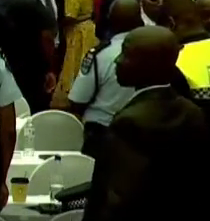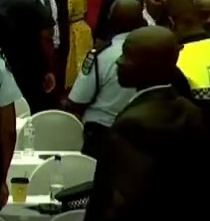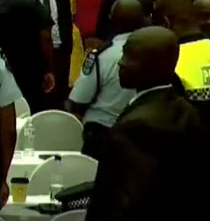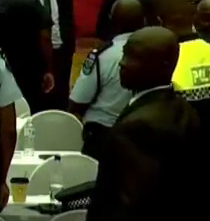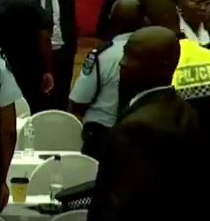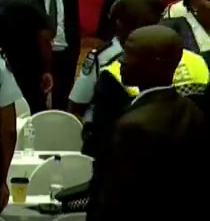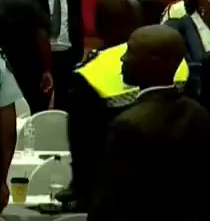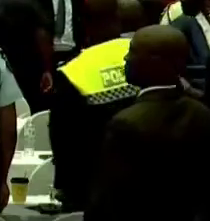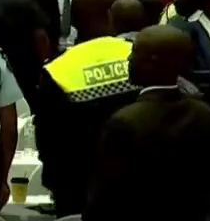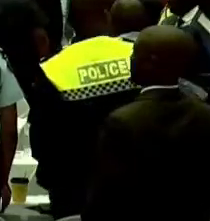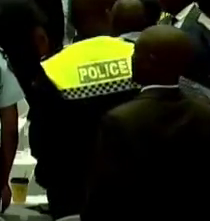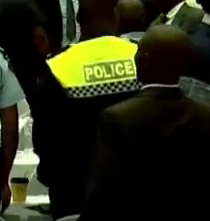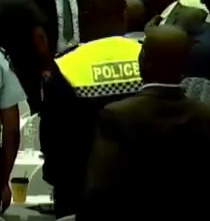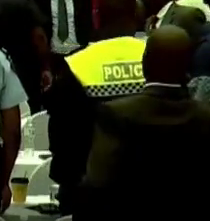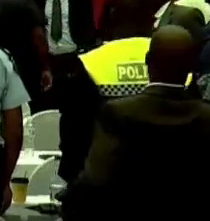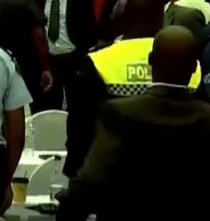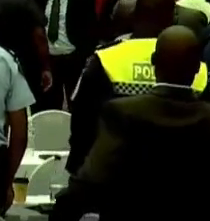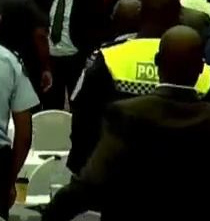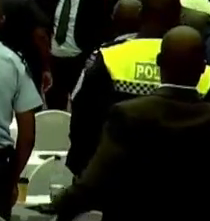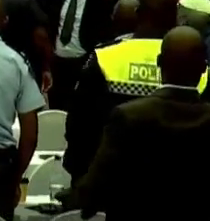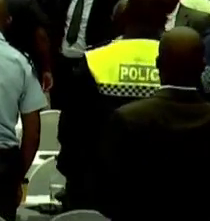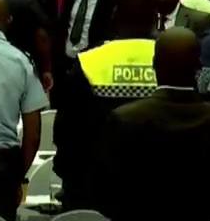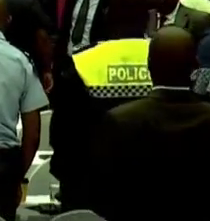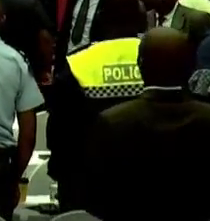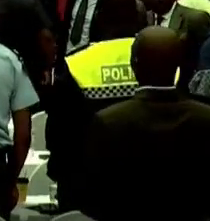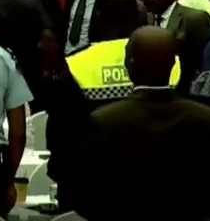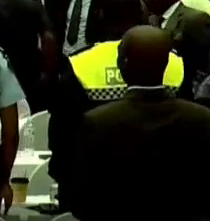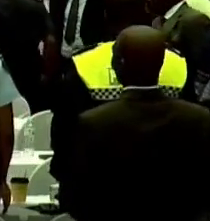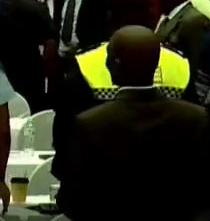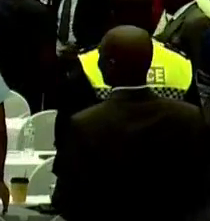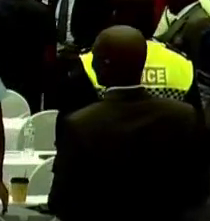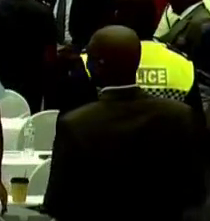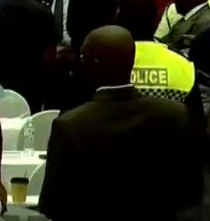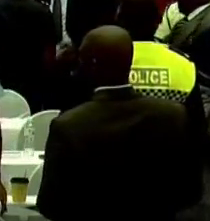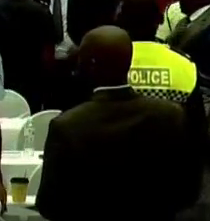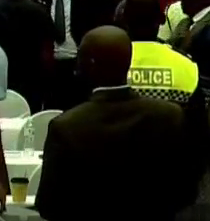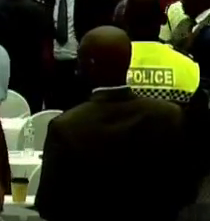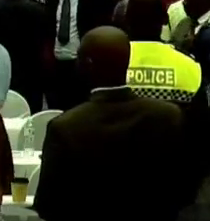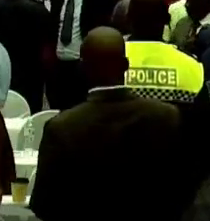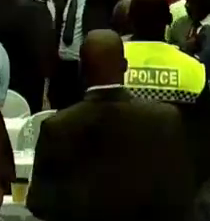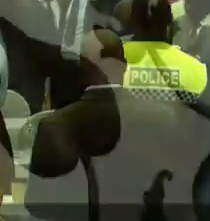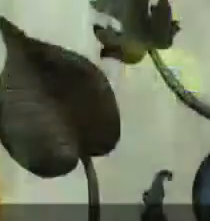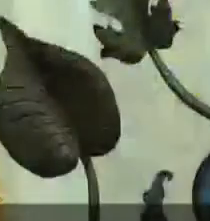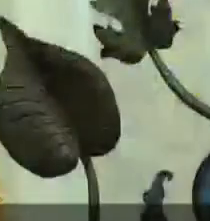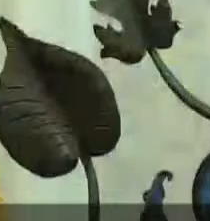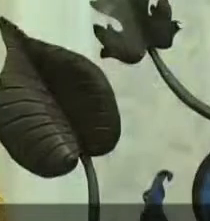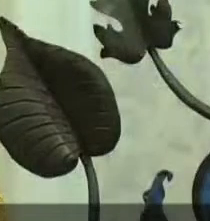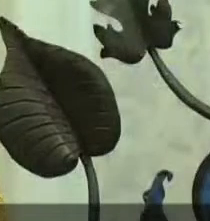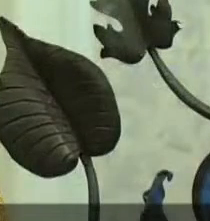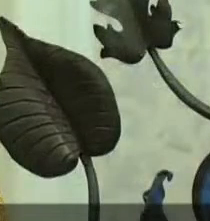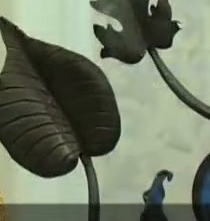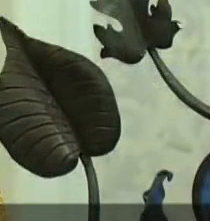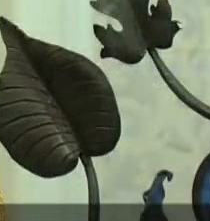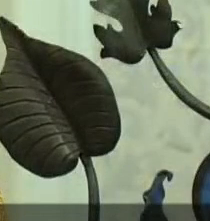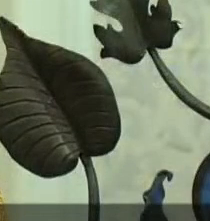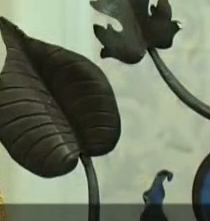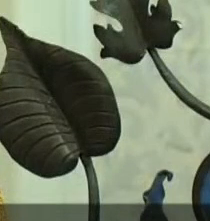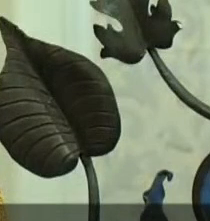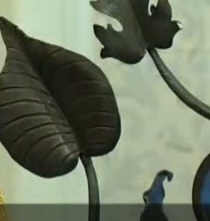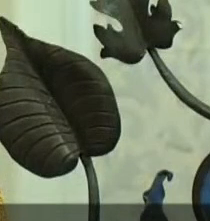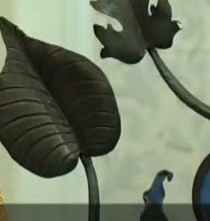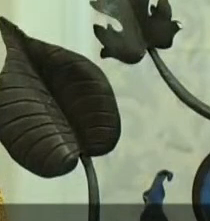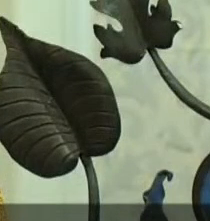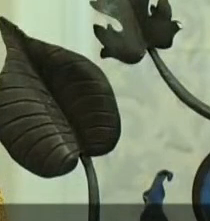of the country in light of what the country wants to move in,